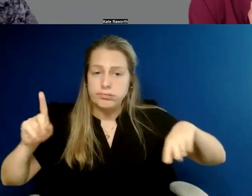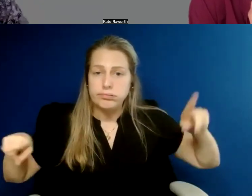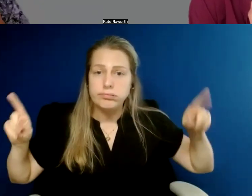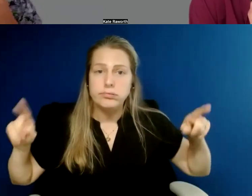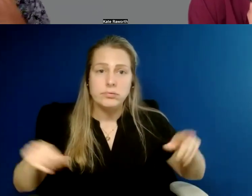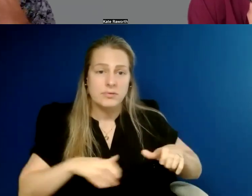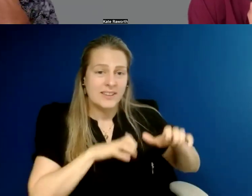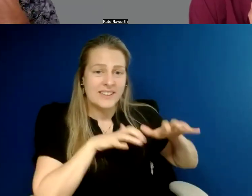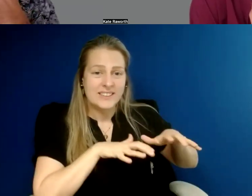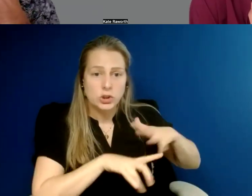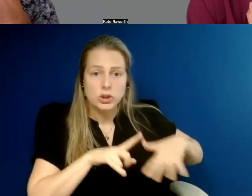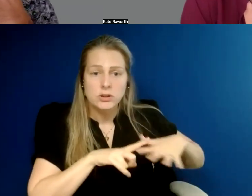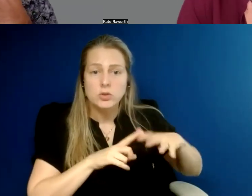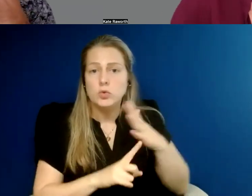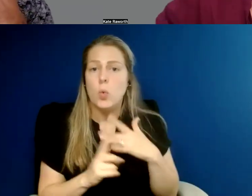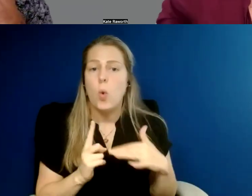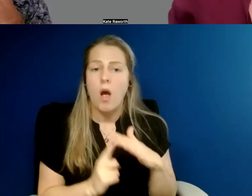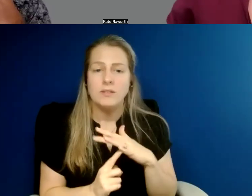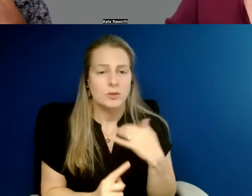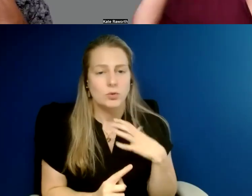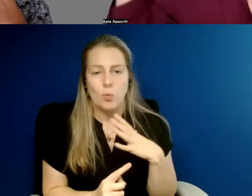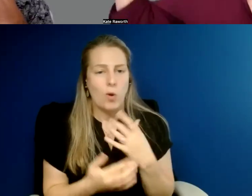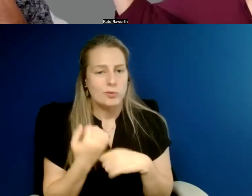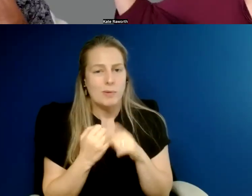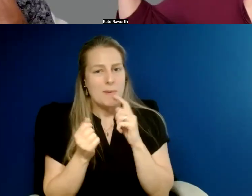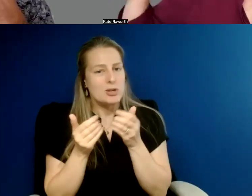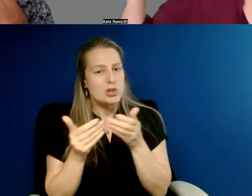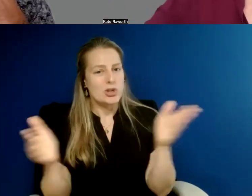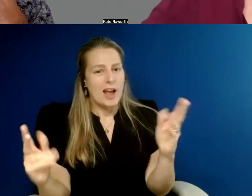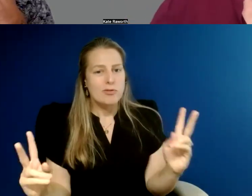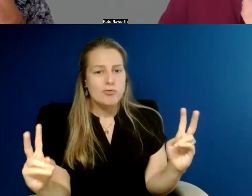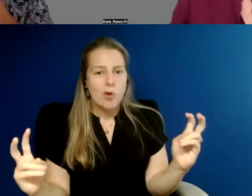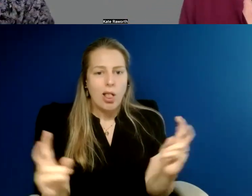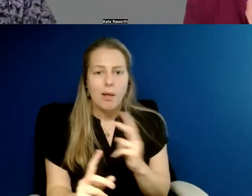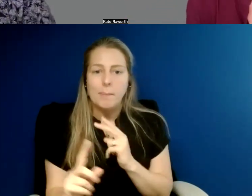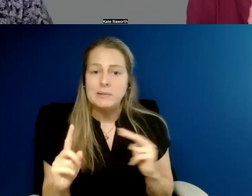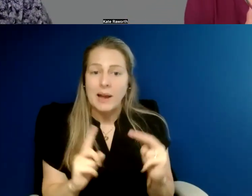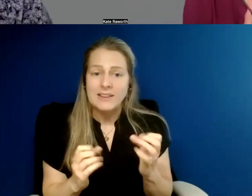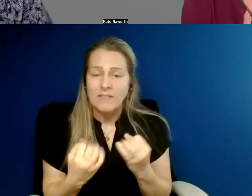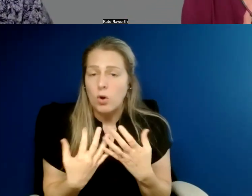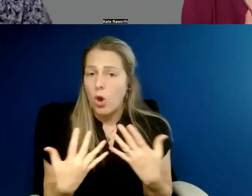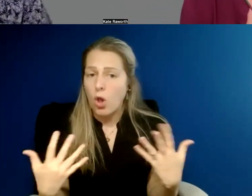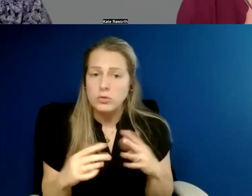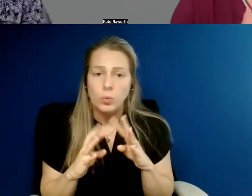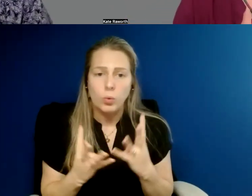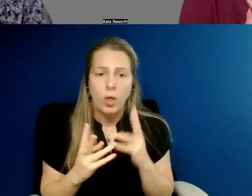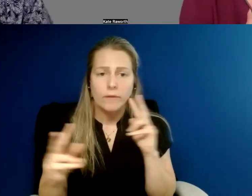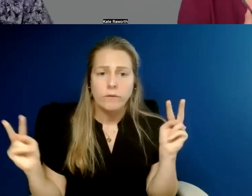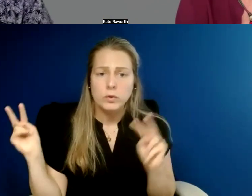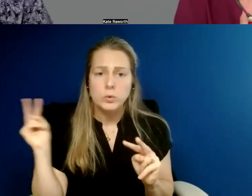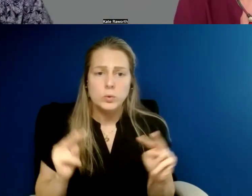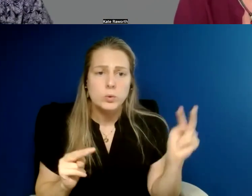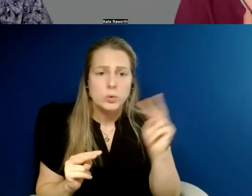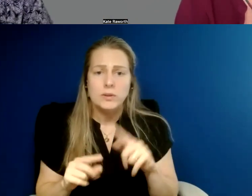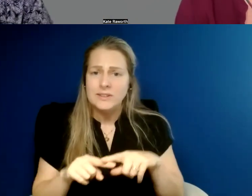course, let's not generalize here as to that perspective. There are many different indigenous worldviews and different people engaging